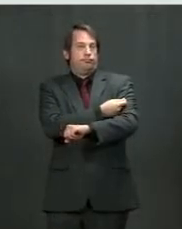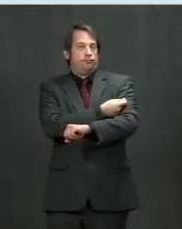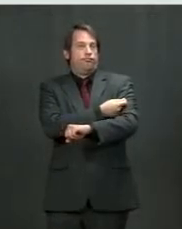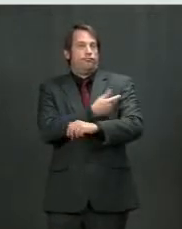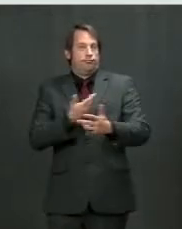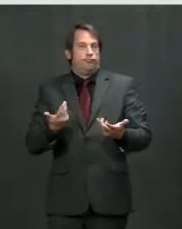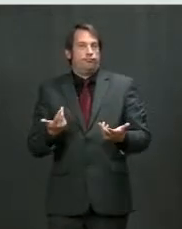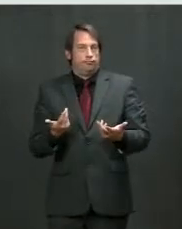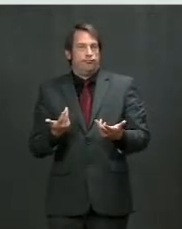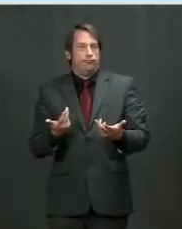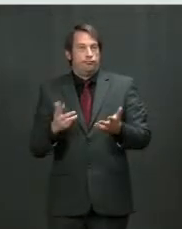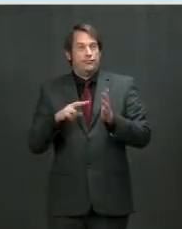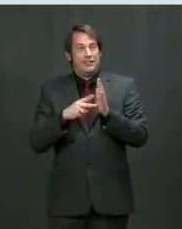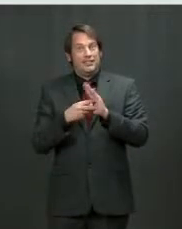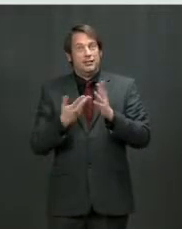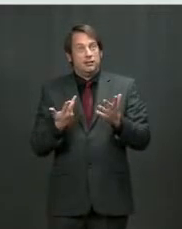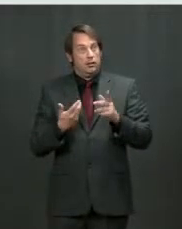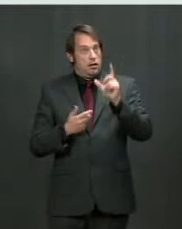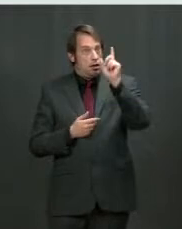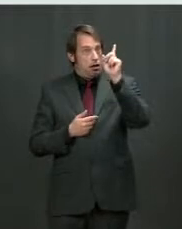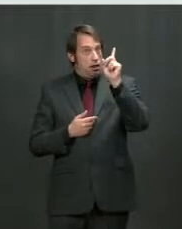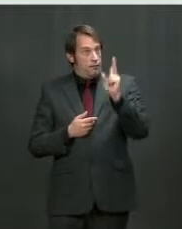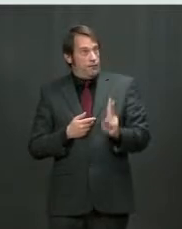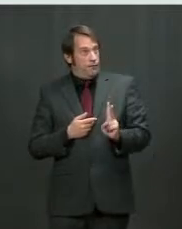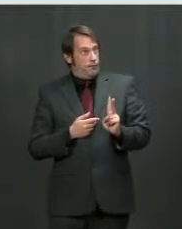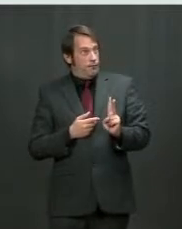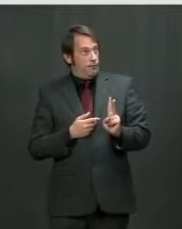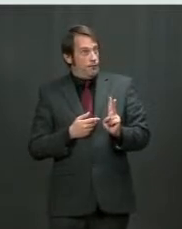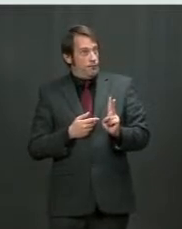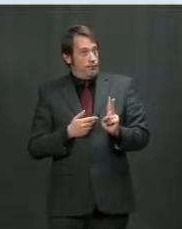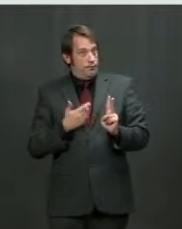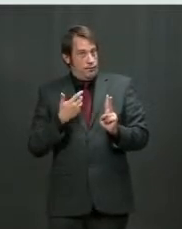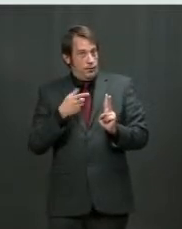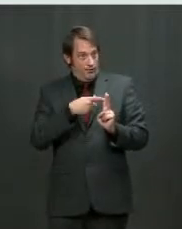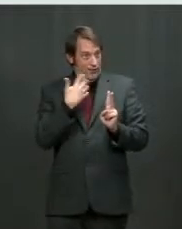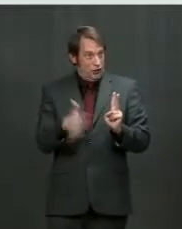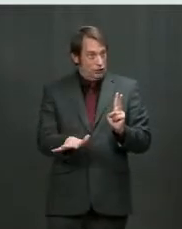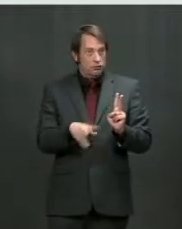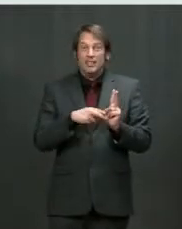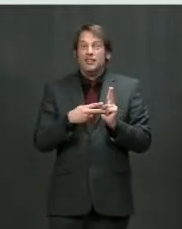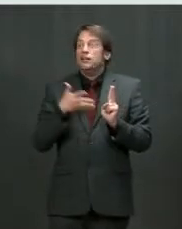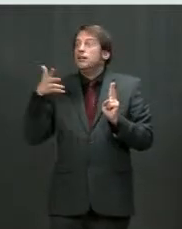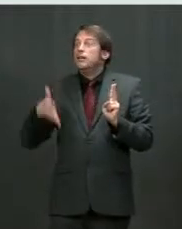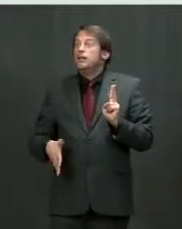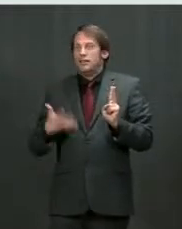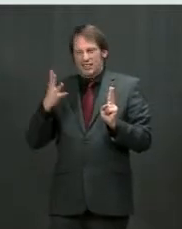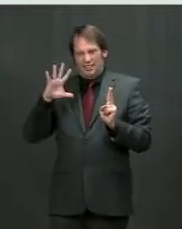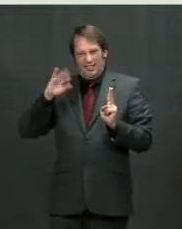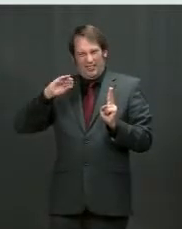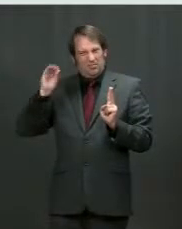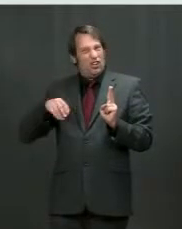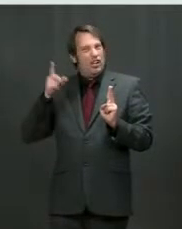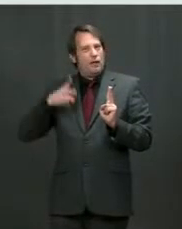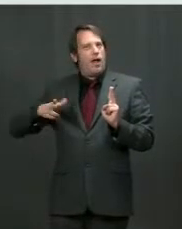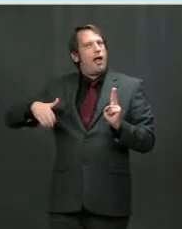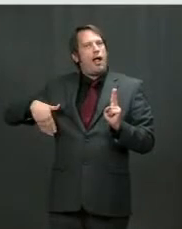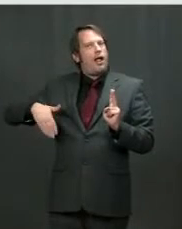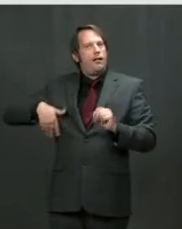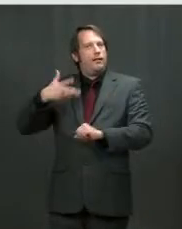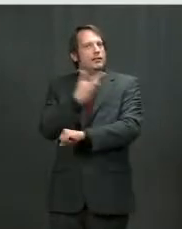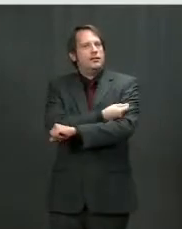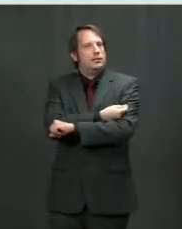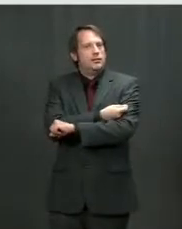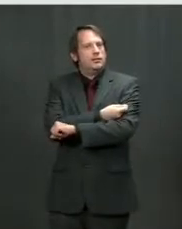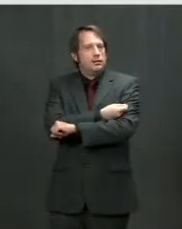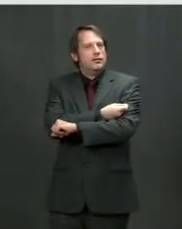adult population that will not have had their vaccine yet. And so while it is very tempting as we each get vaccinated to think about the